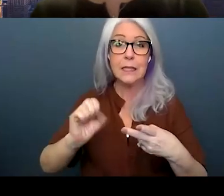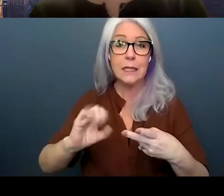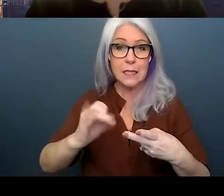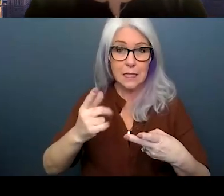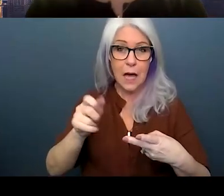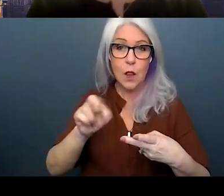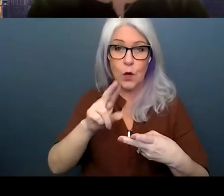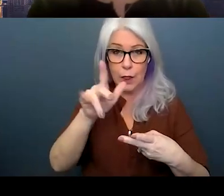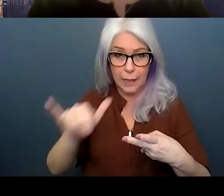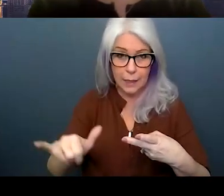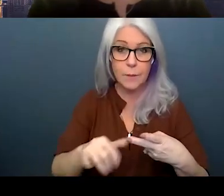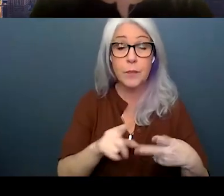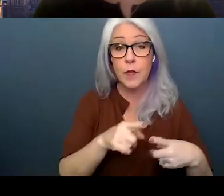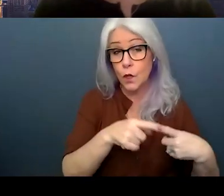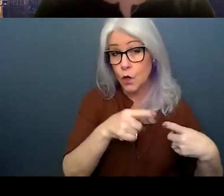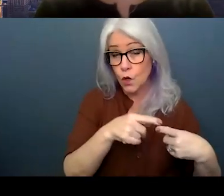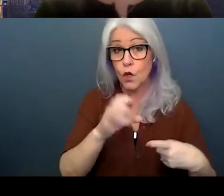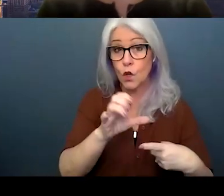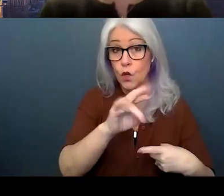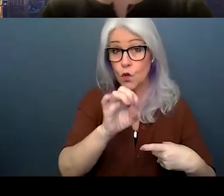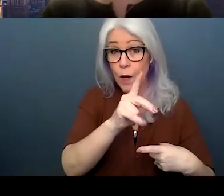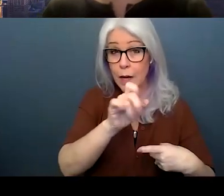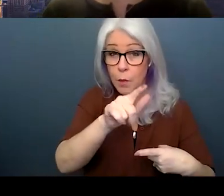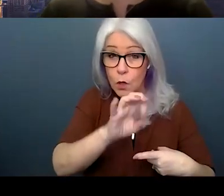A credible source, sometimes referred to as a popular